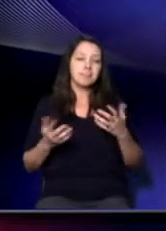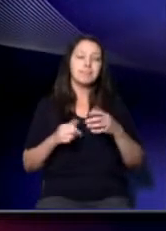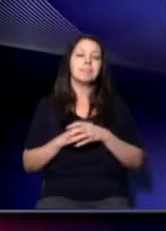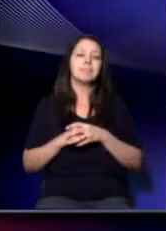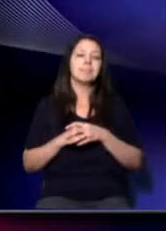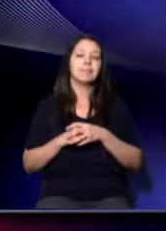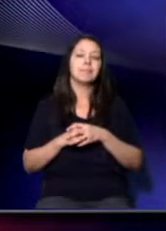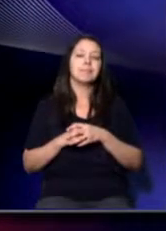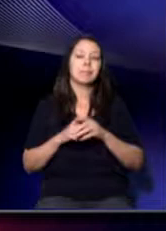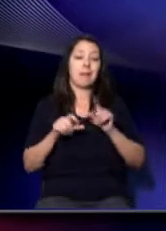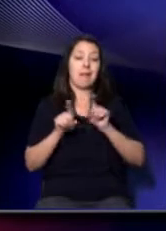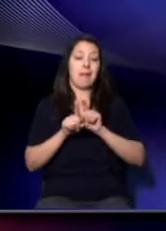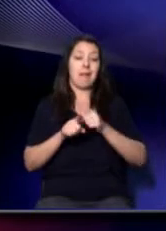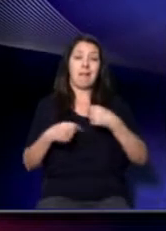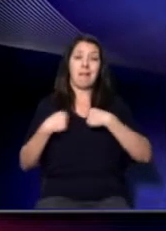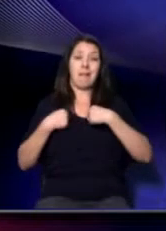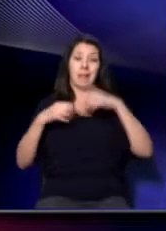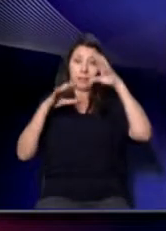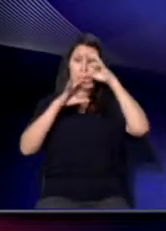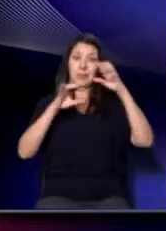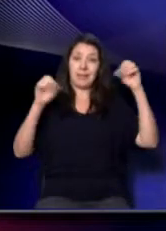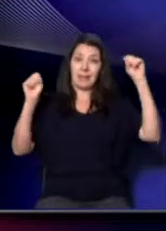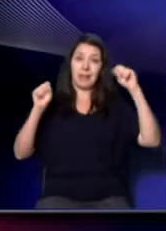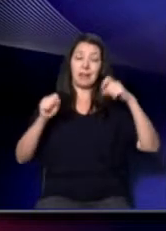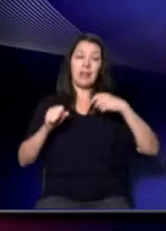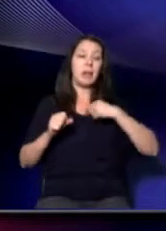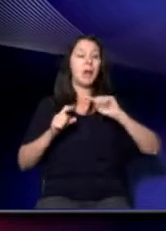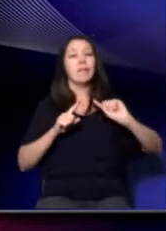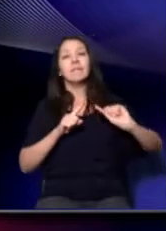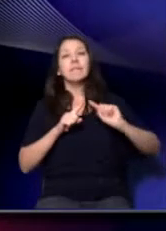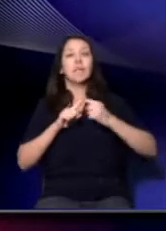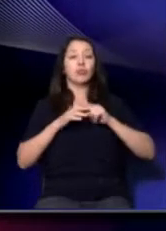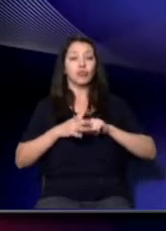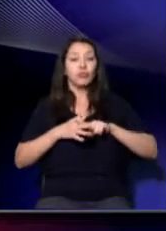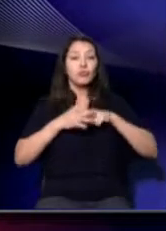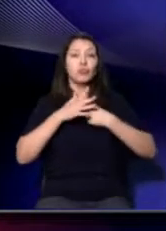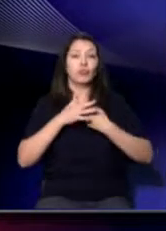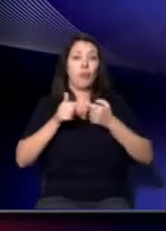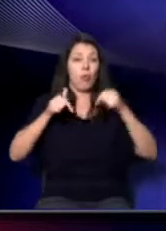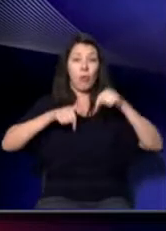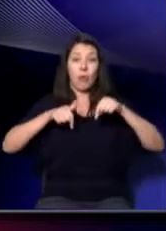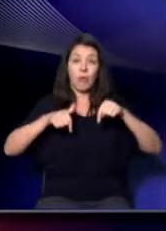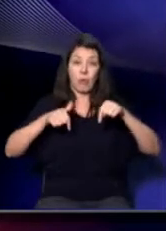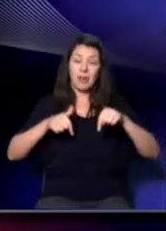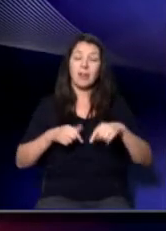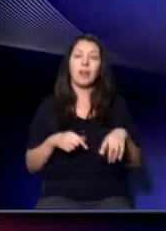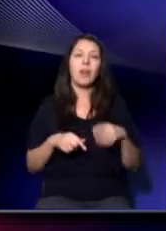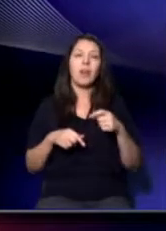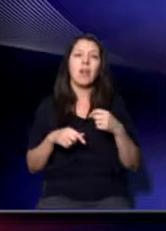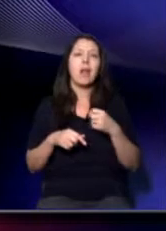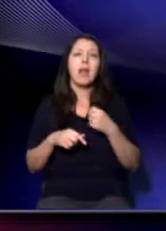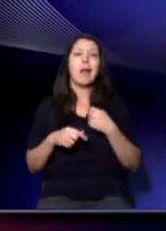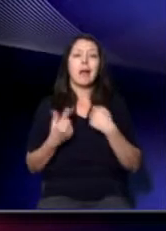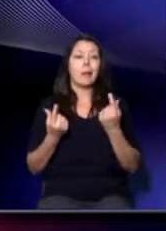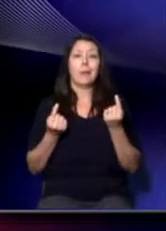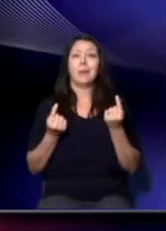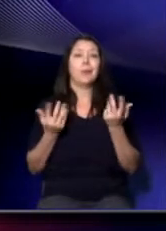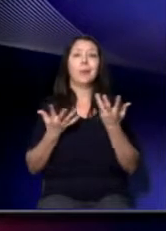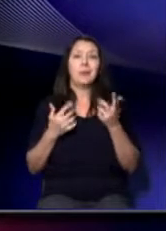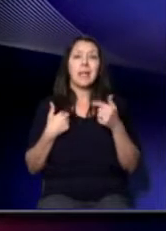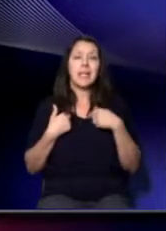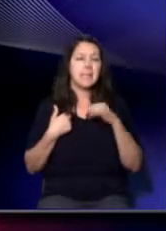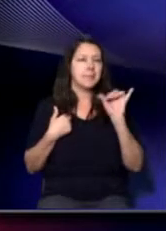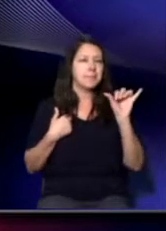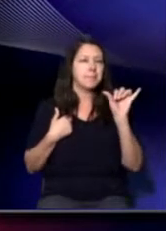the superintendent, when I first arrived, I really started at just listening and learning.